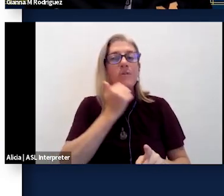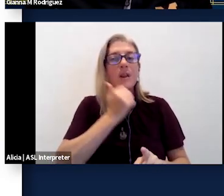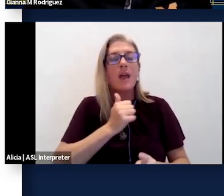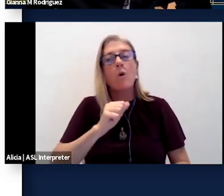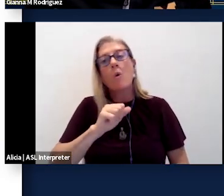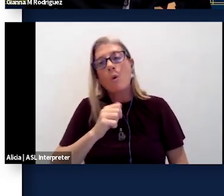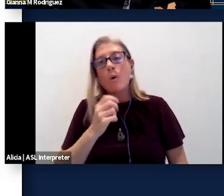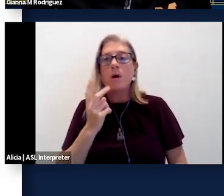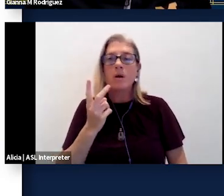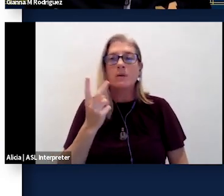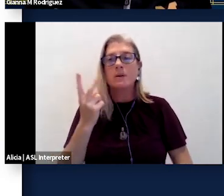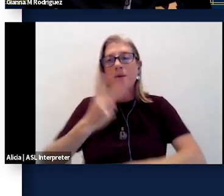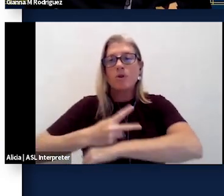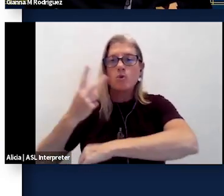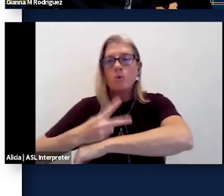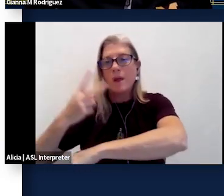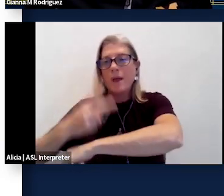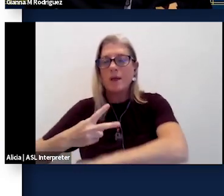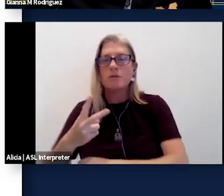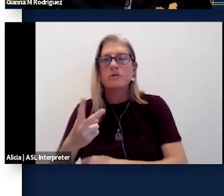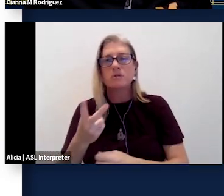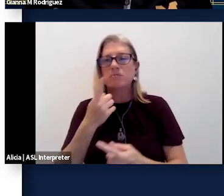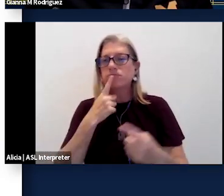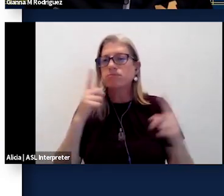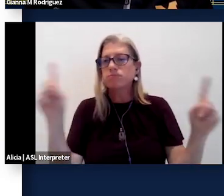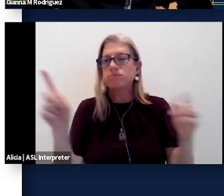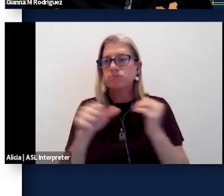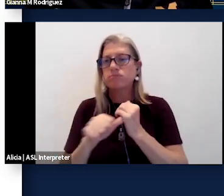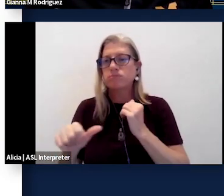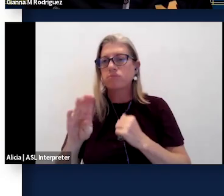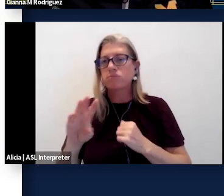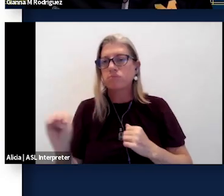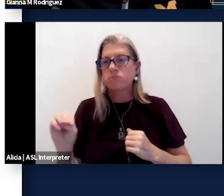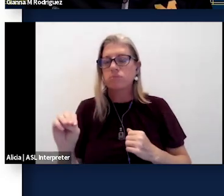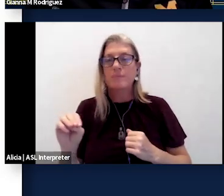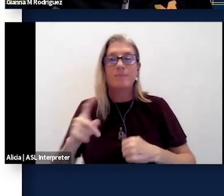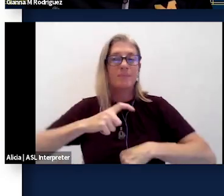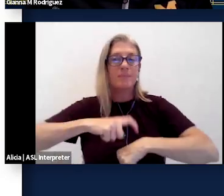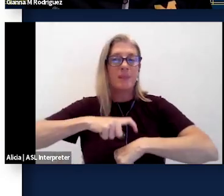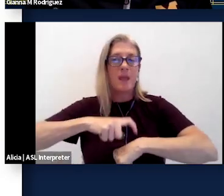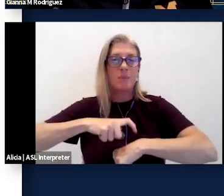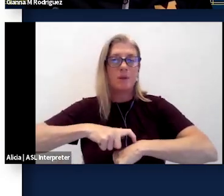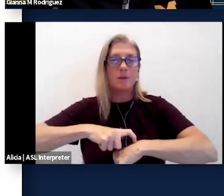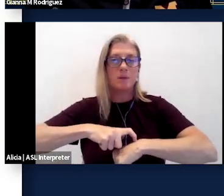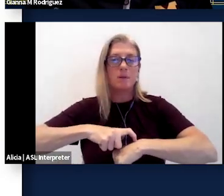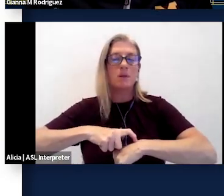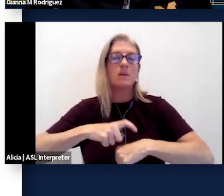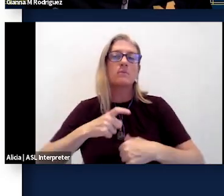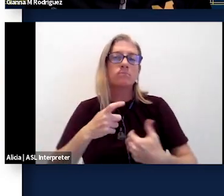day sufficient regular bowel movements. Okay, and then timing and making